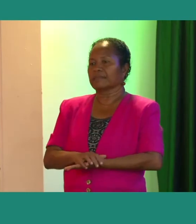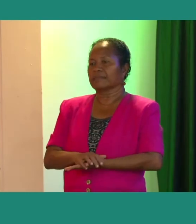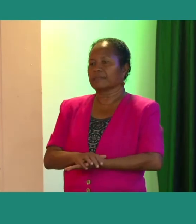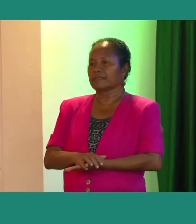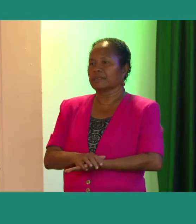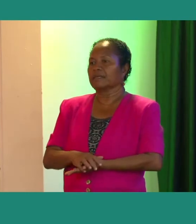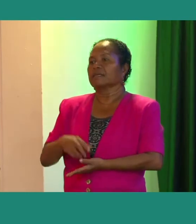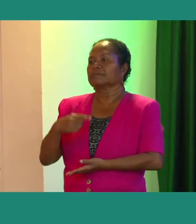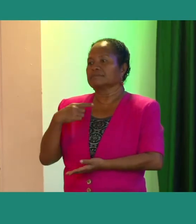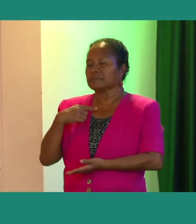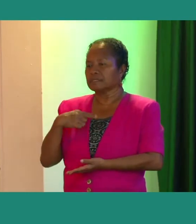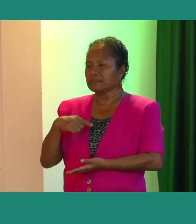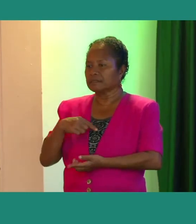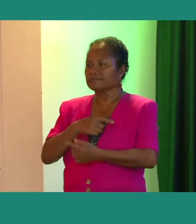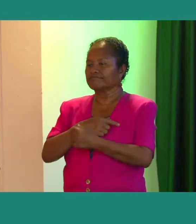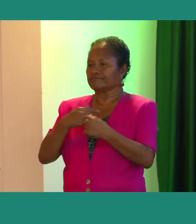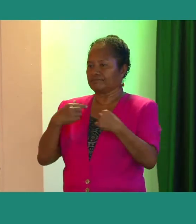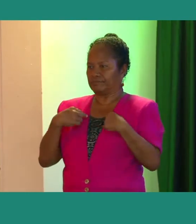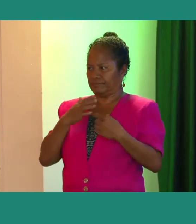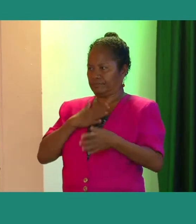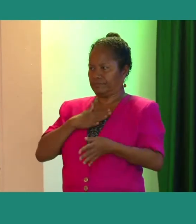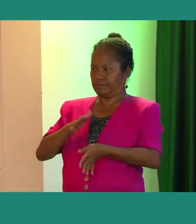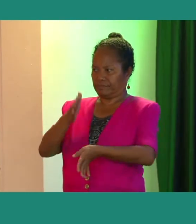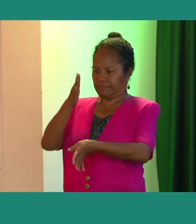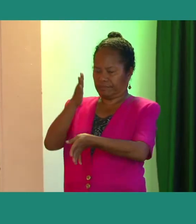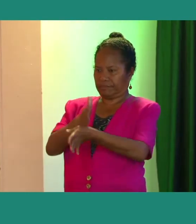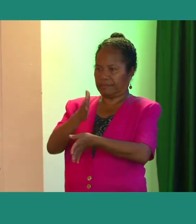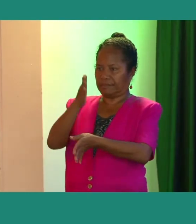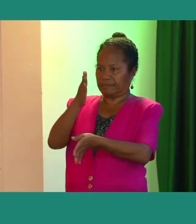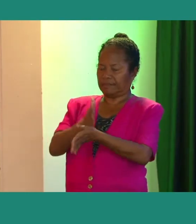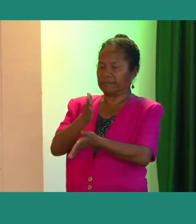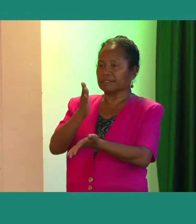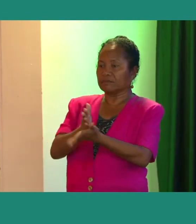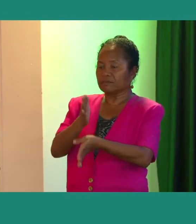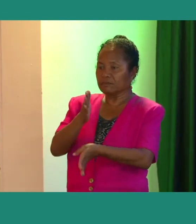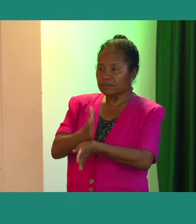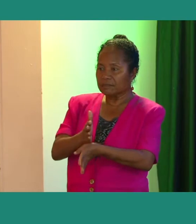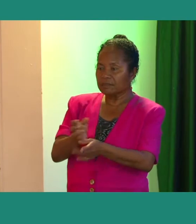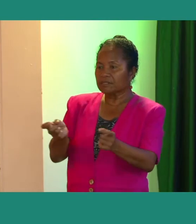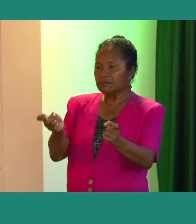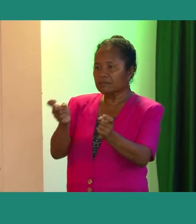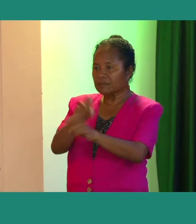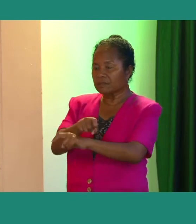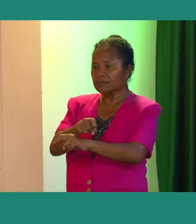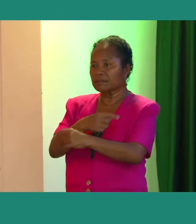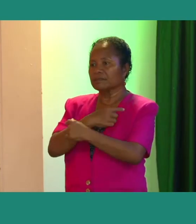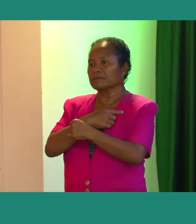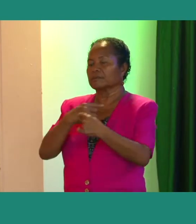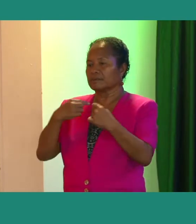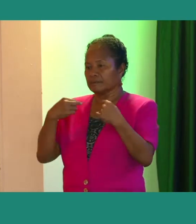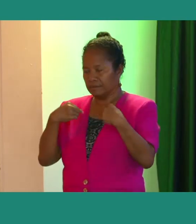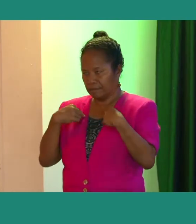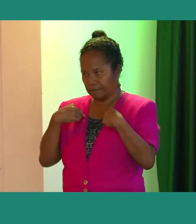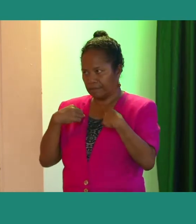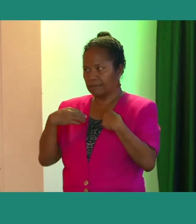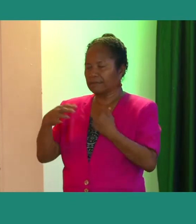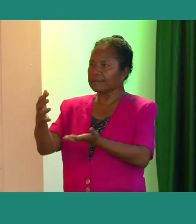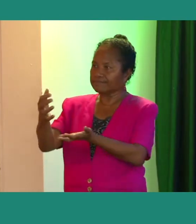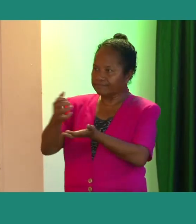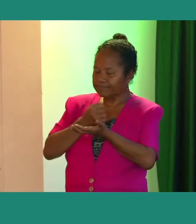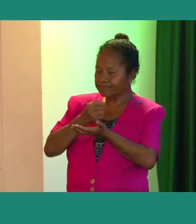if we really want commitment through leadership, strategy and norm change, we will reap the benefits as a